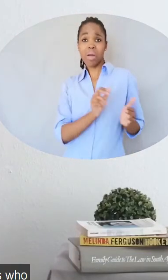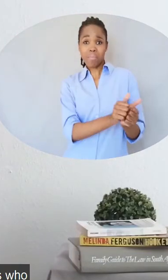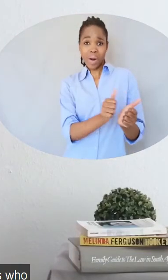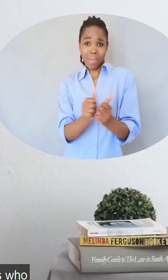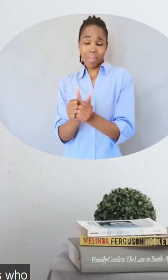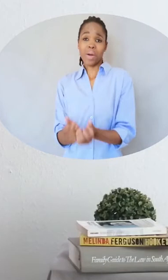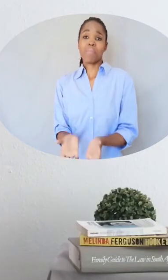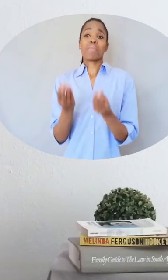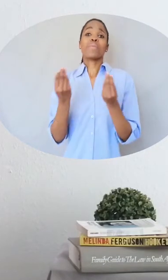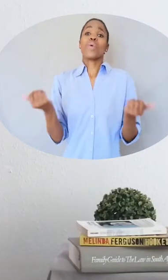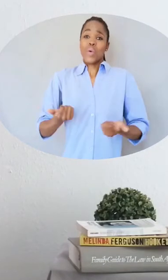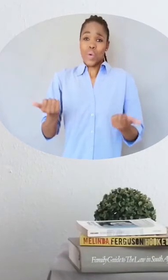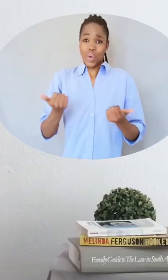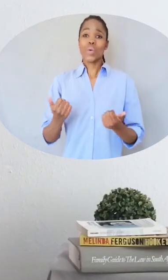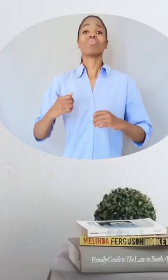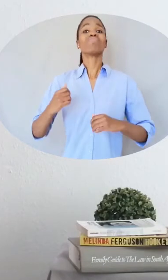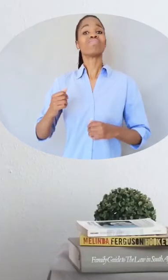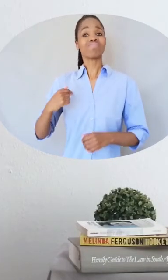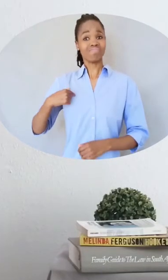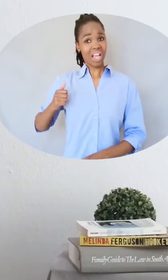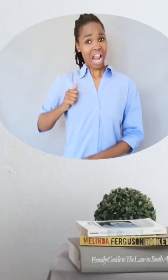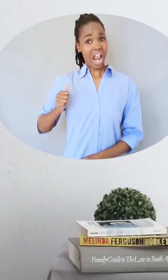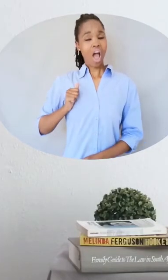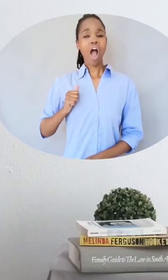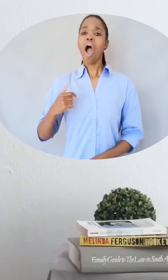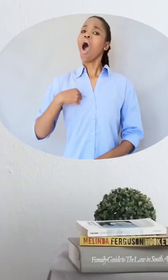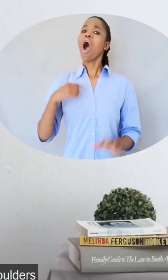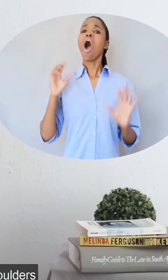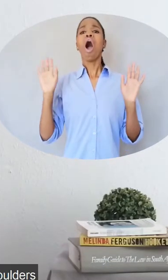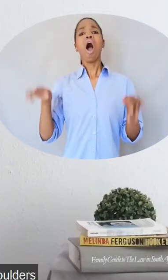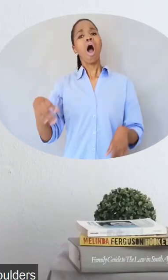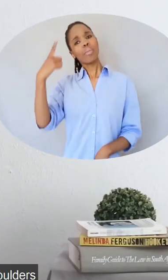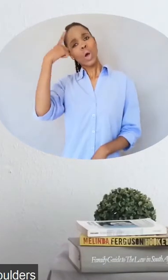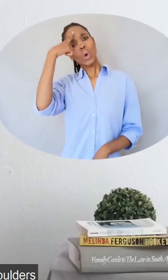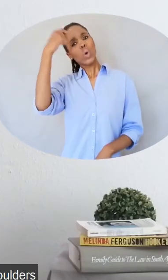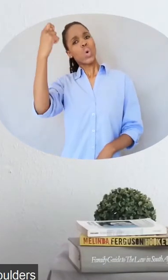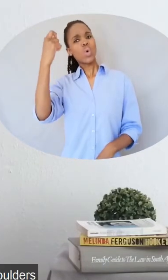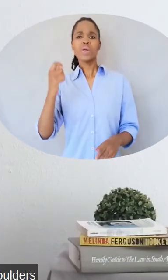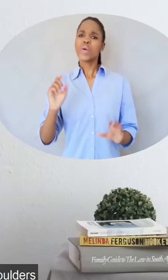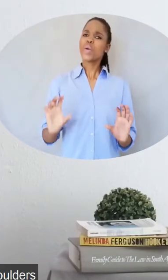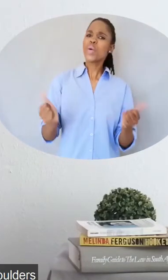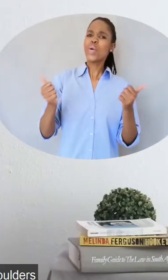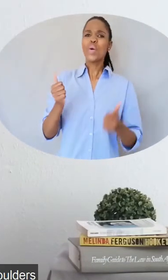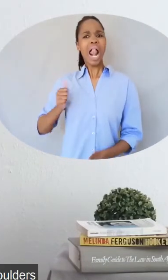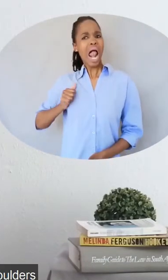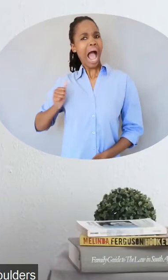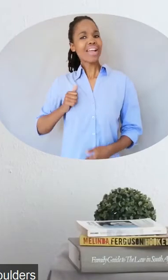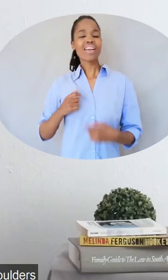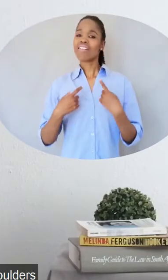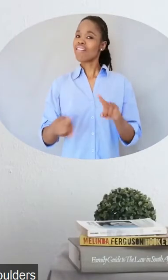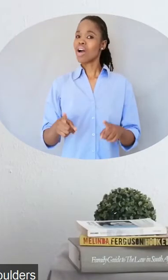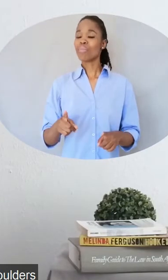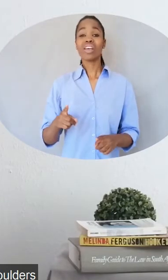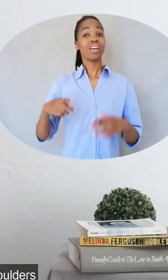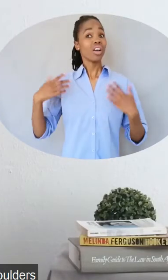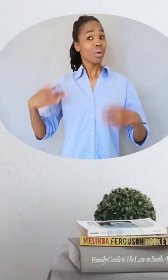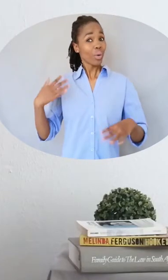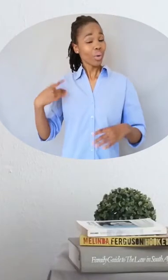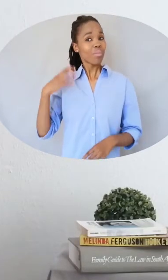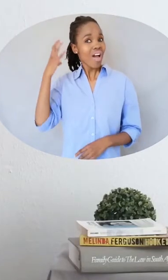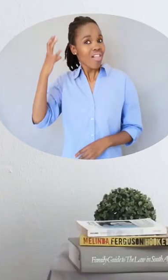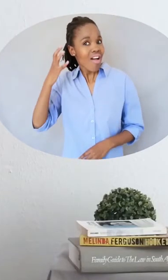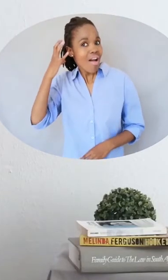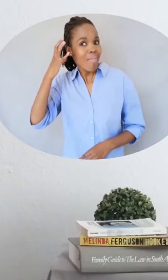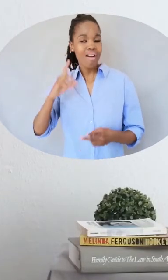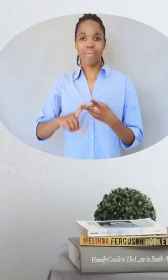You guys may see me sitting here but truly I am standing on the shoulders of giants such